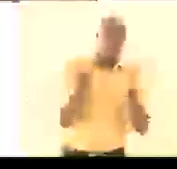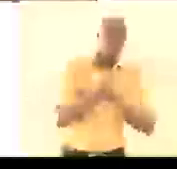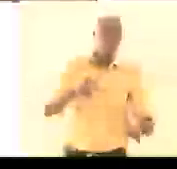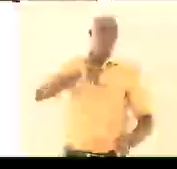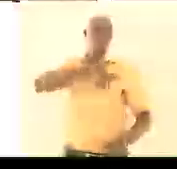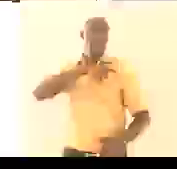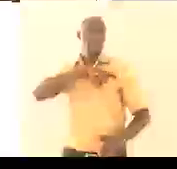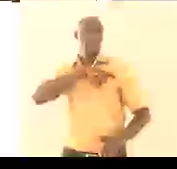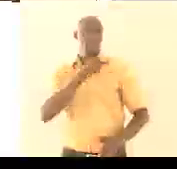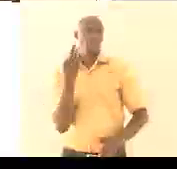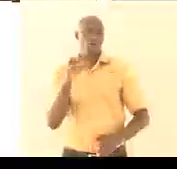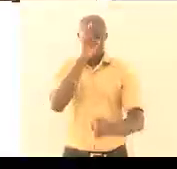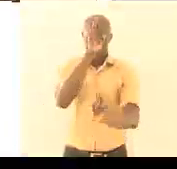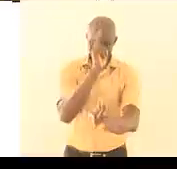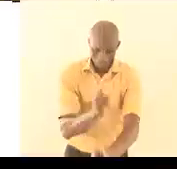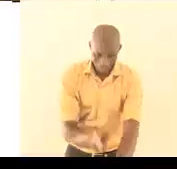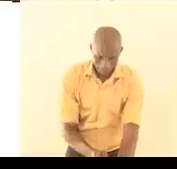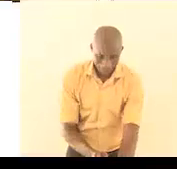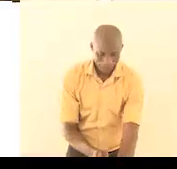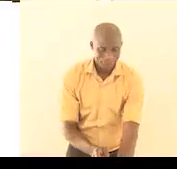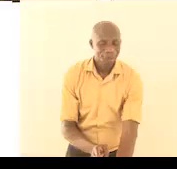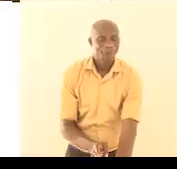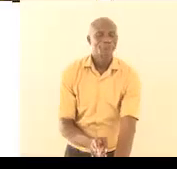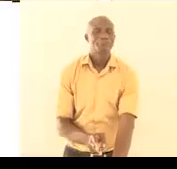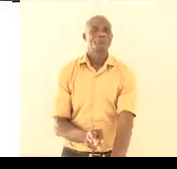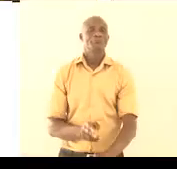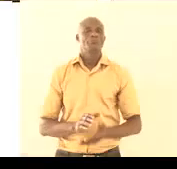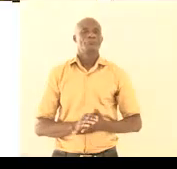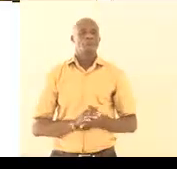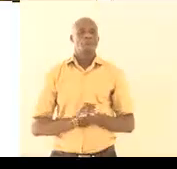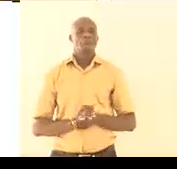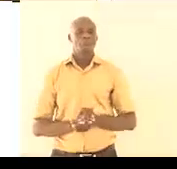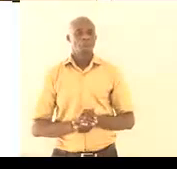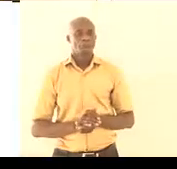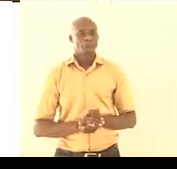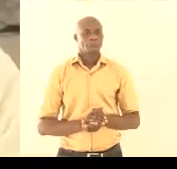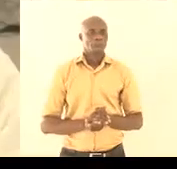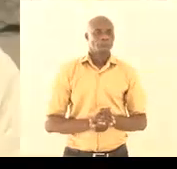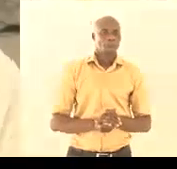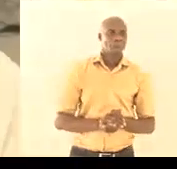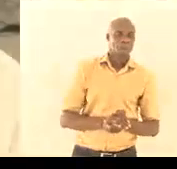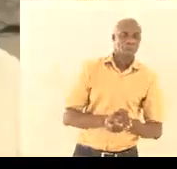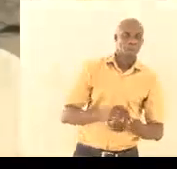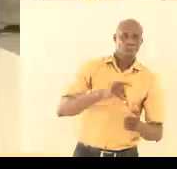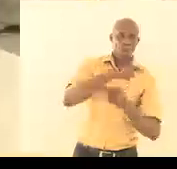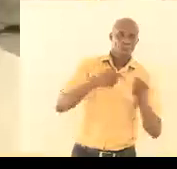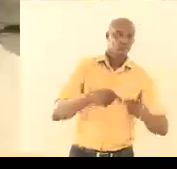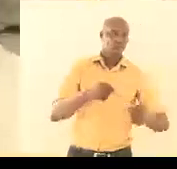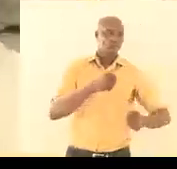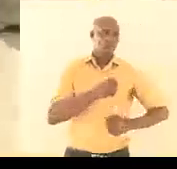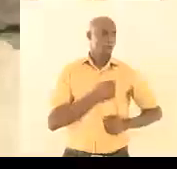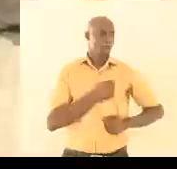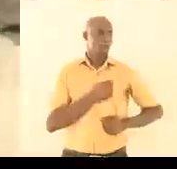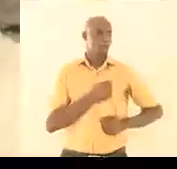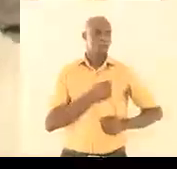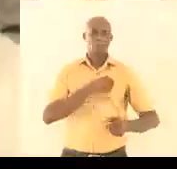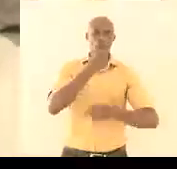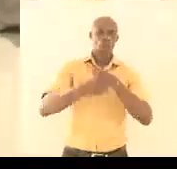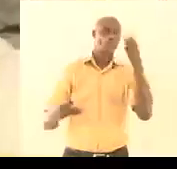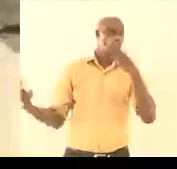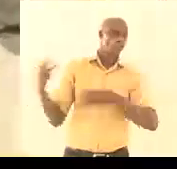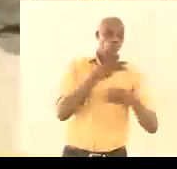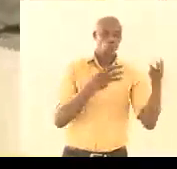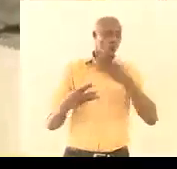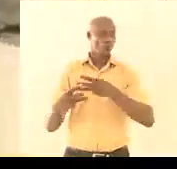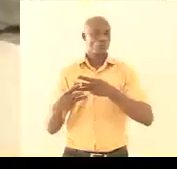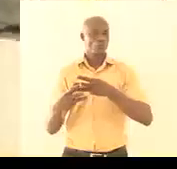badges of honor. You know what badges of honor are? When soldiers go to war and did wonderfully well, they